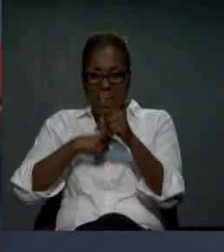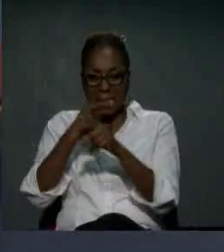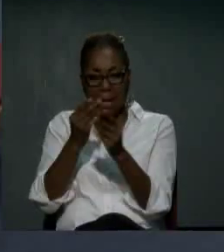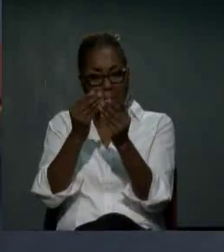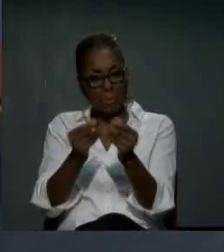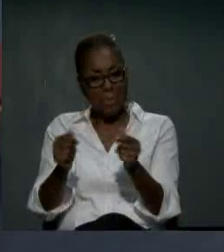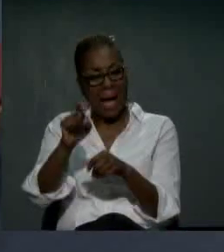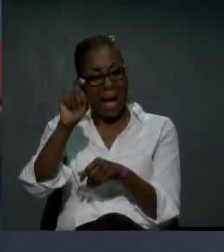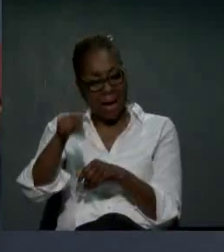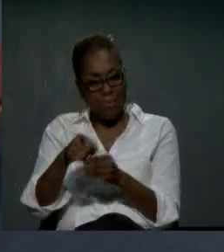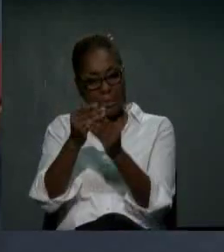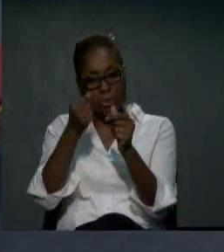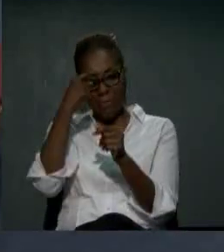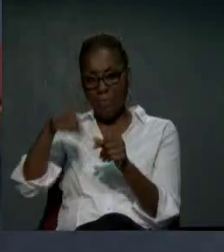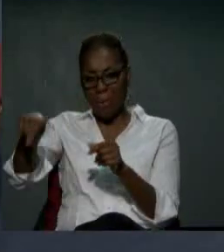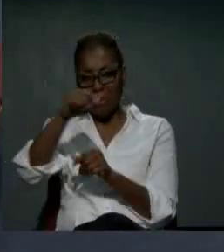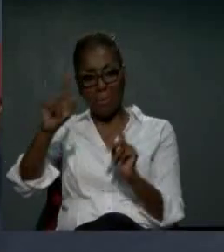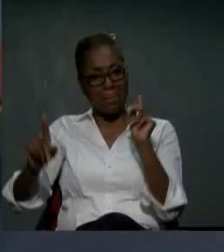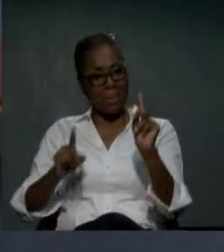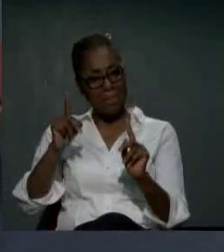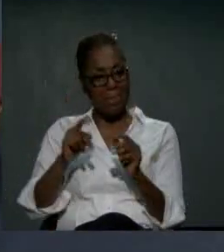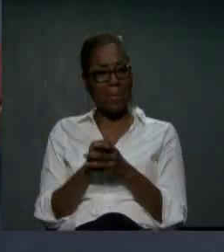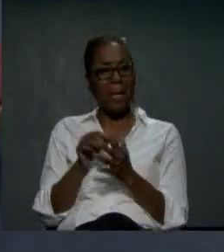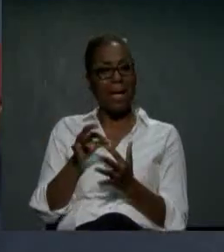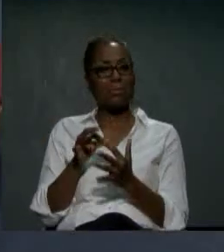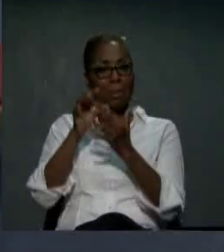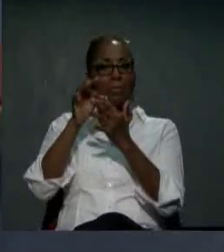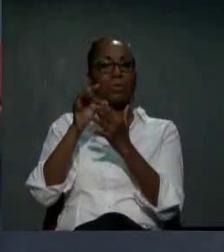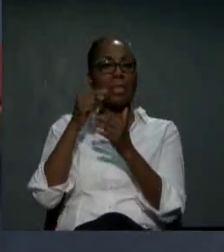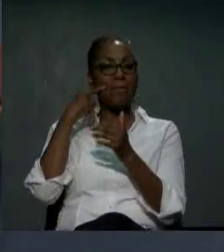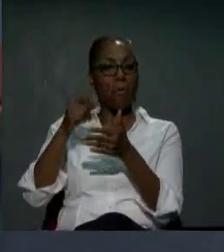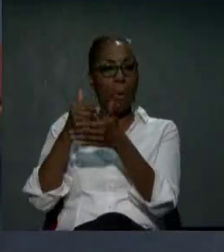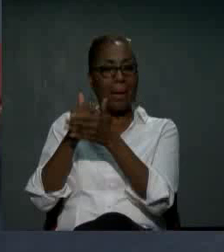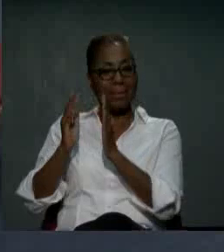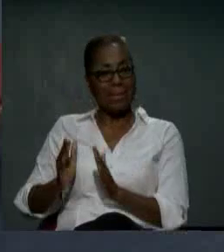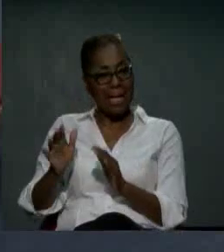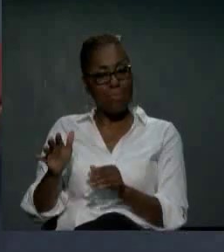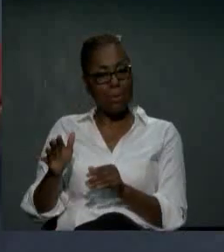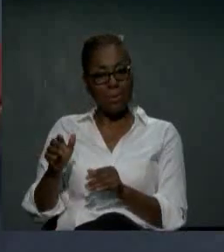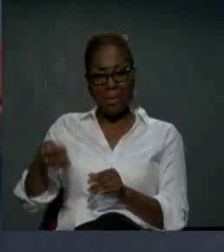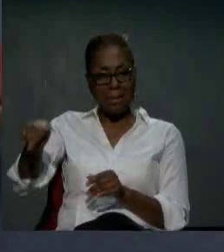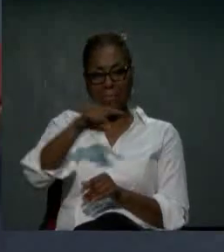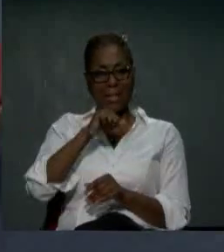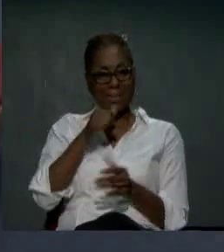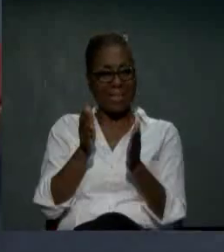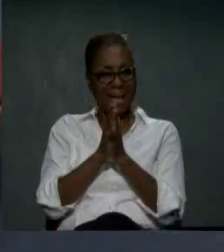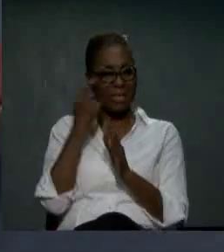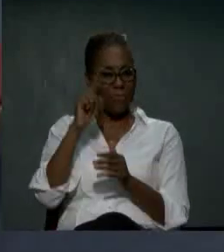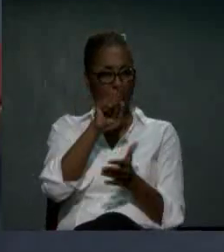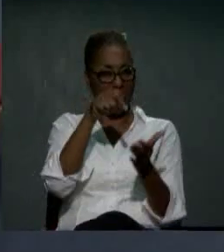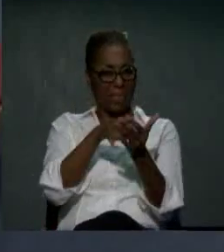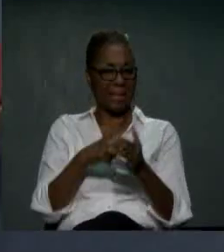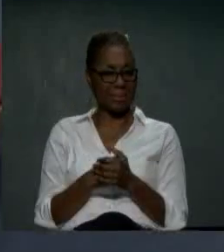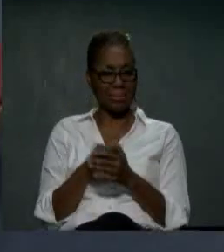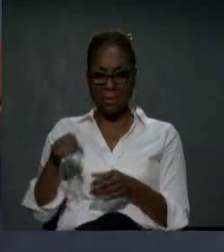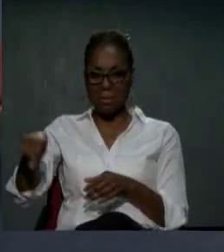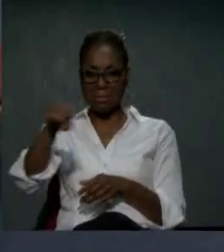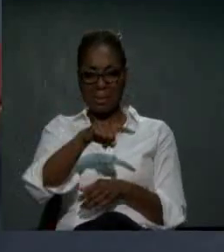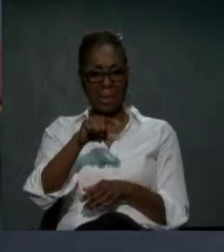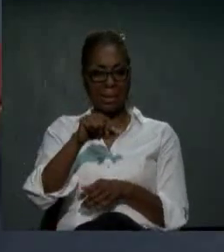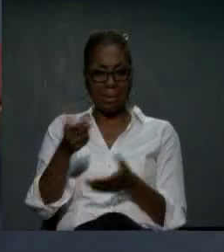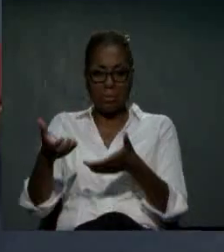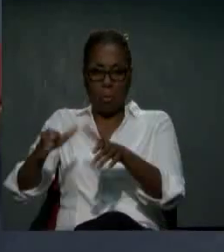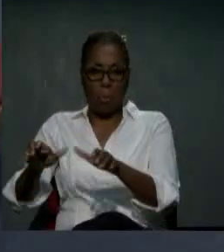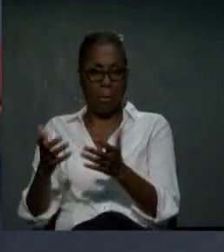be a solution for these people, but especially the neighbors. They didn't ask for this. They didn't